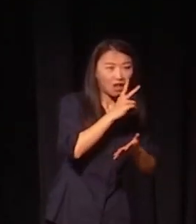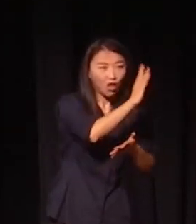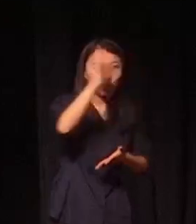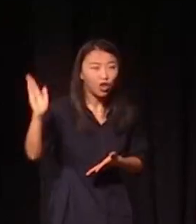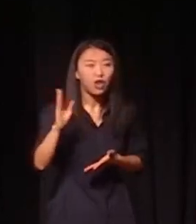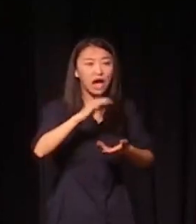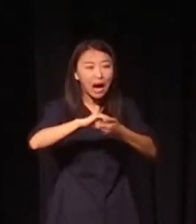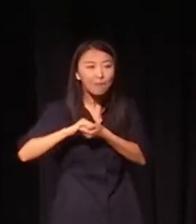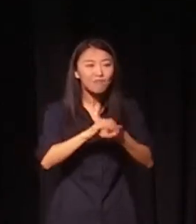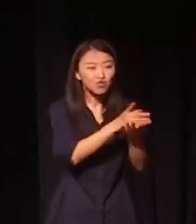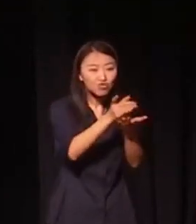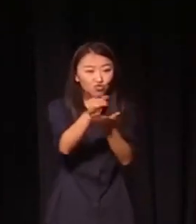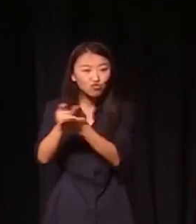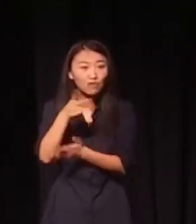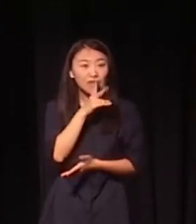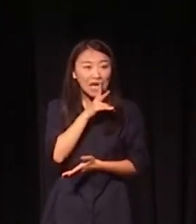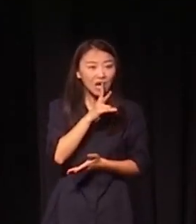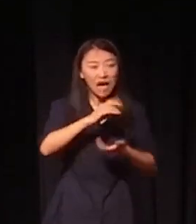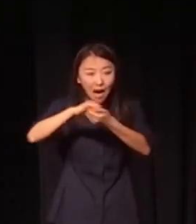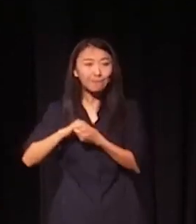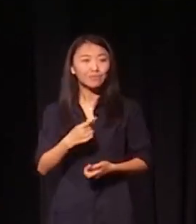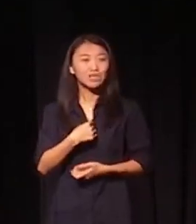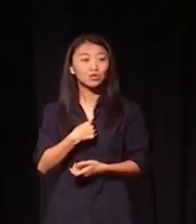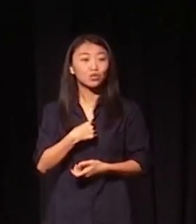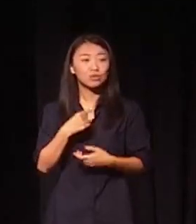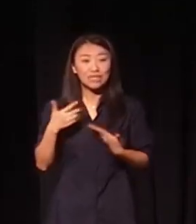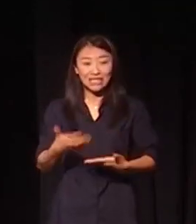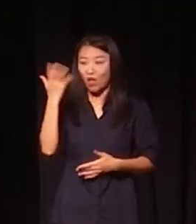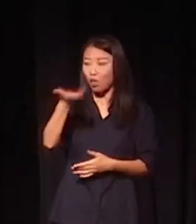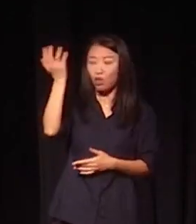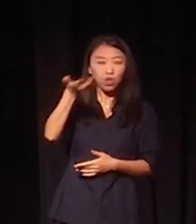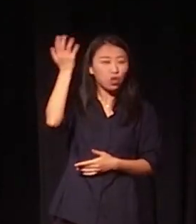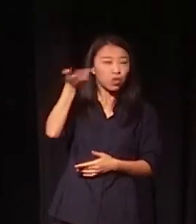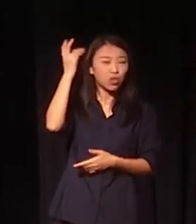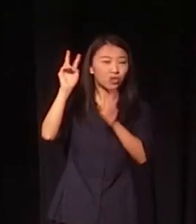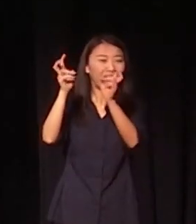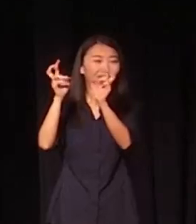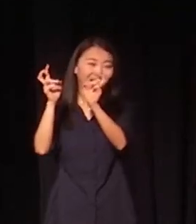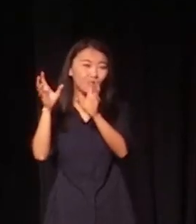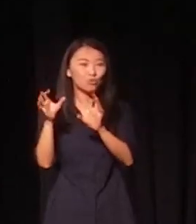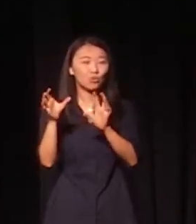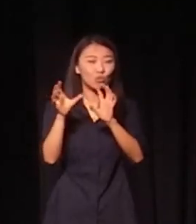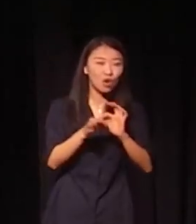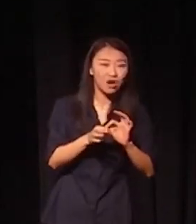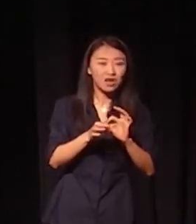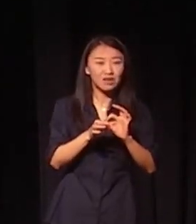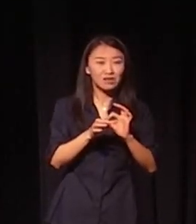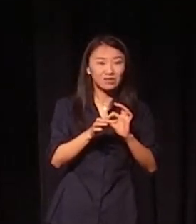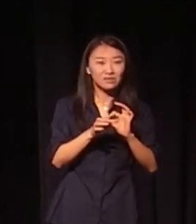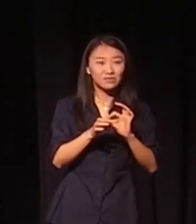health professionals. So this is the hot topic, I think, for the conference, isn't it, really? So I saved the best for